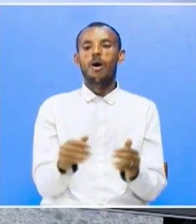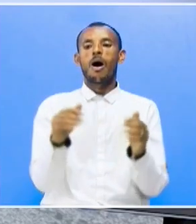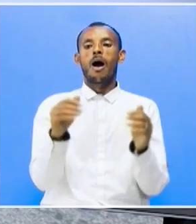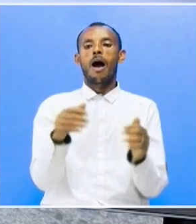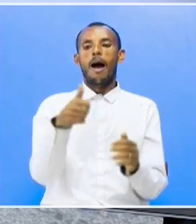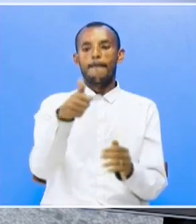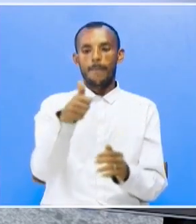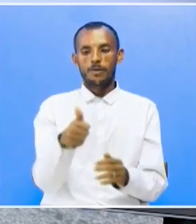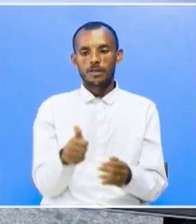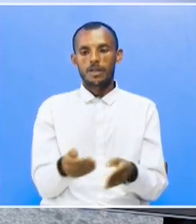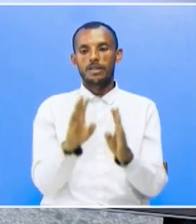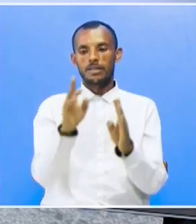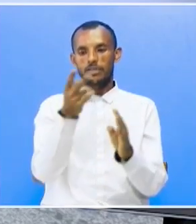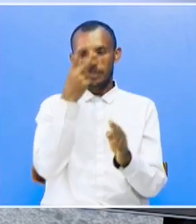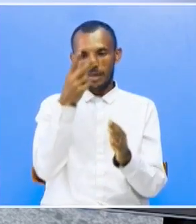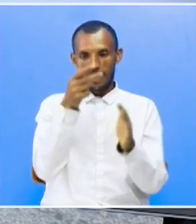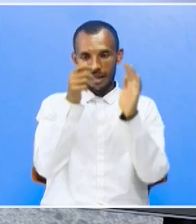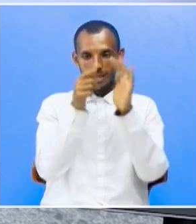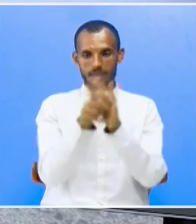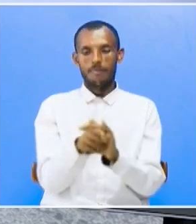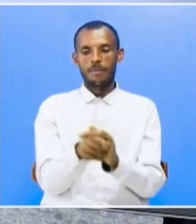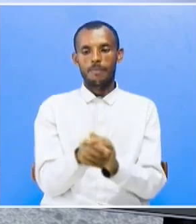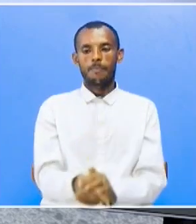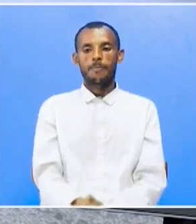see example for this.